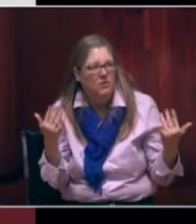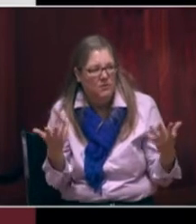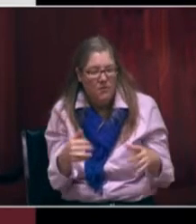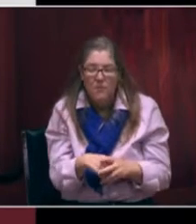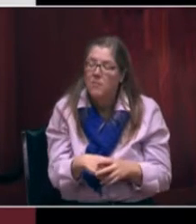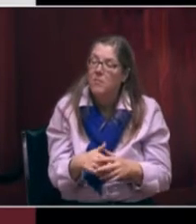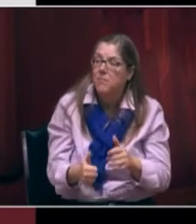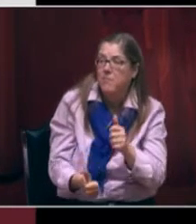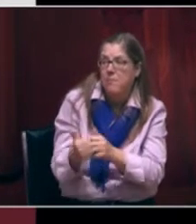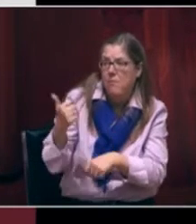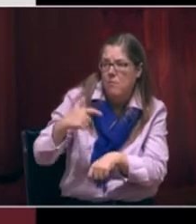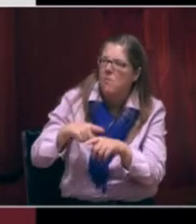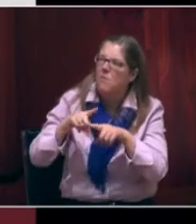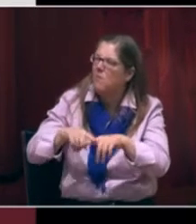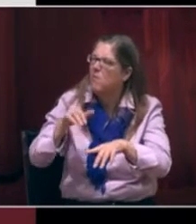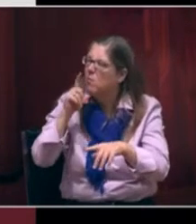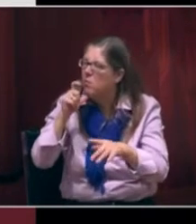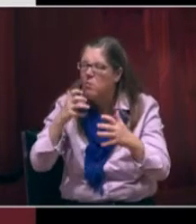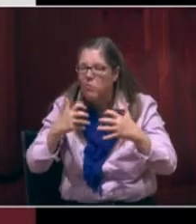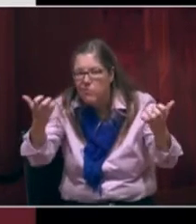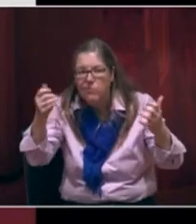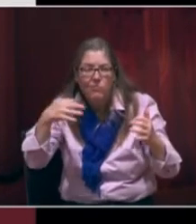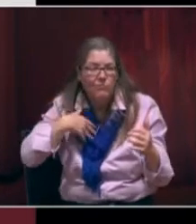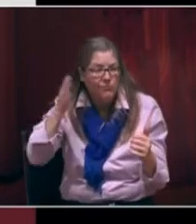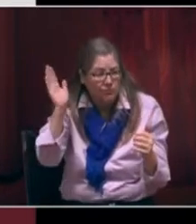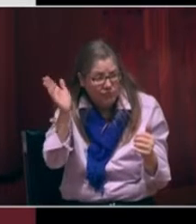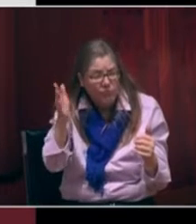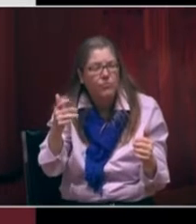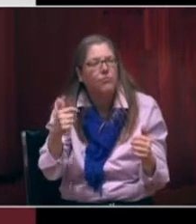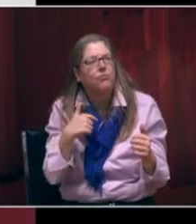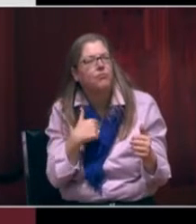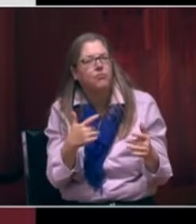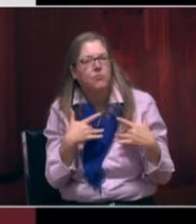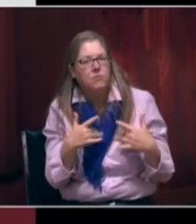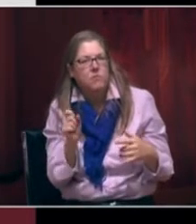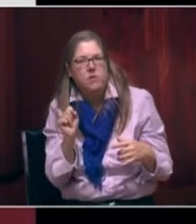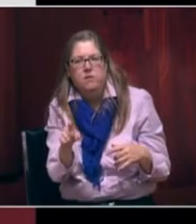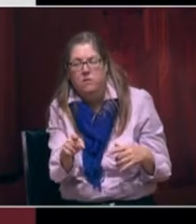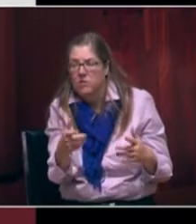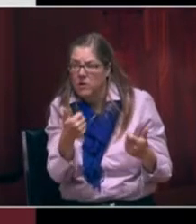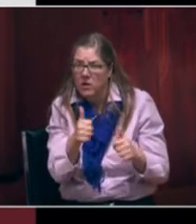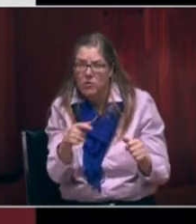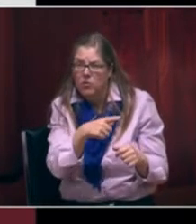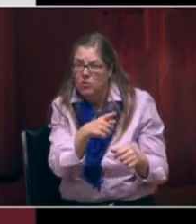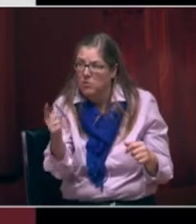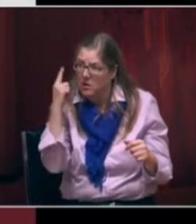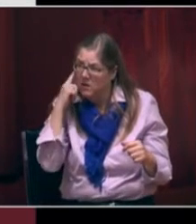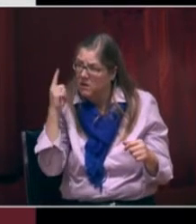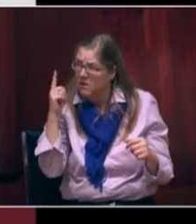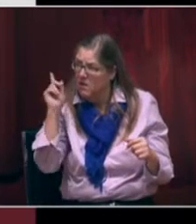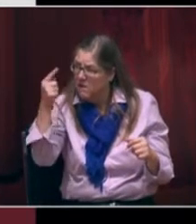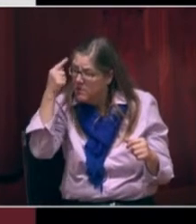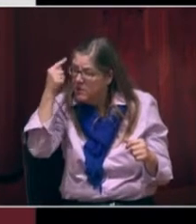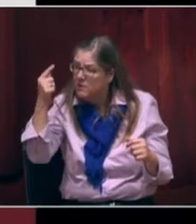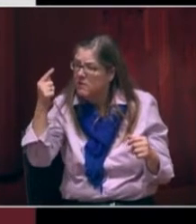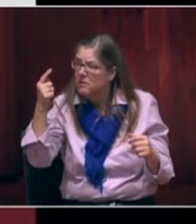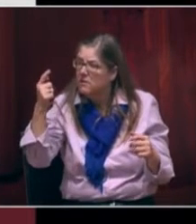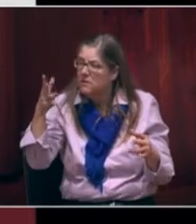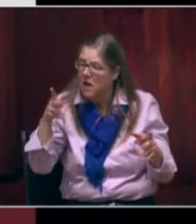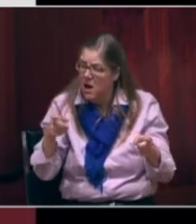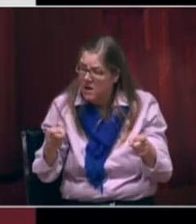I'm depending on the audience that I'm addressing this to, I usually ask the question, you know, does anybody think that the government, the executive branch, is